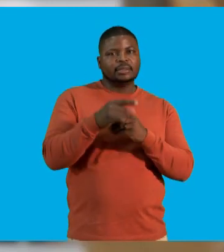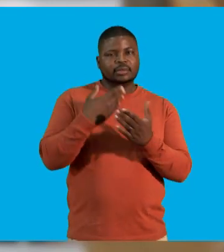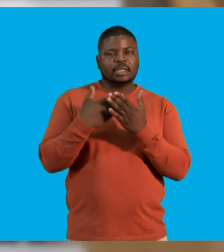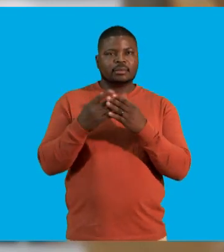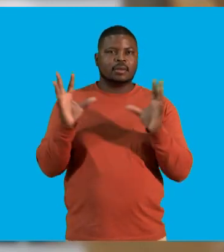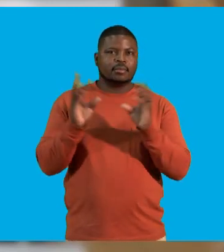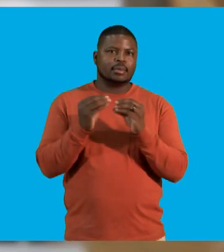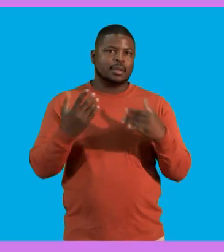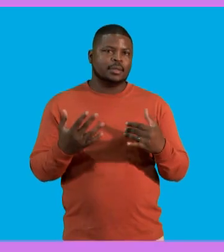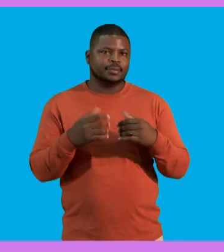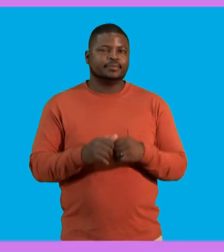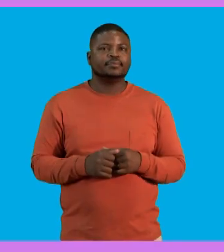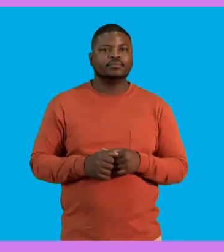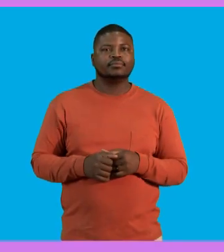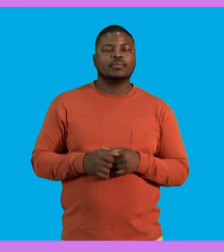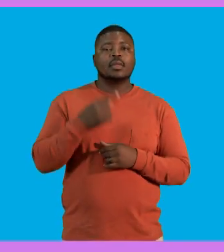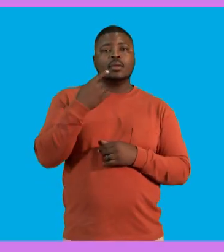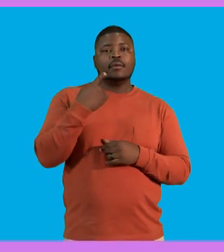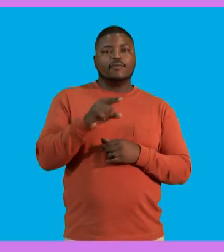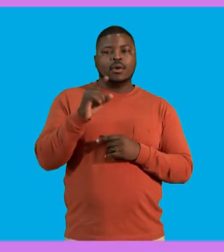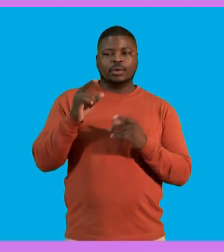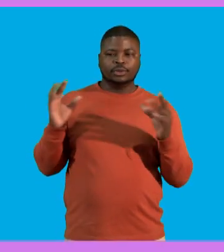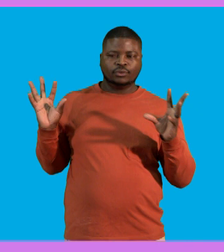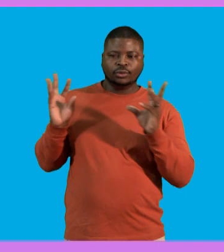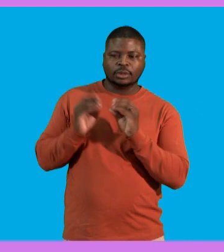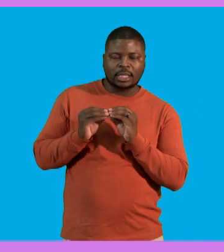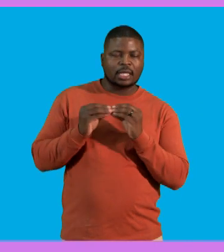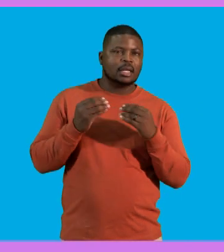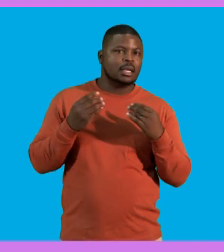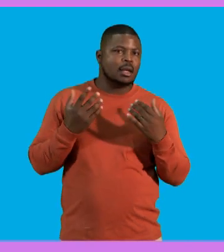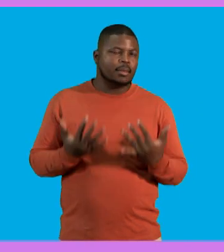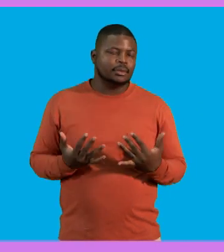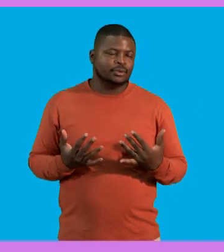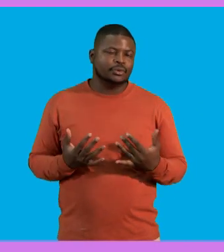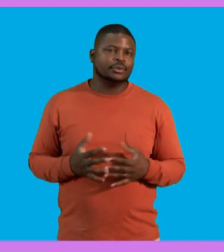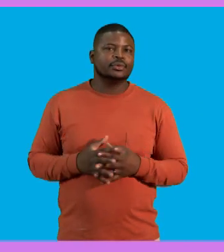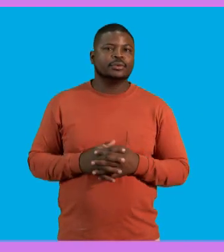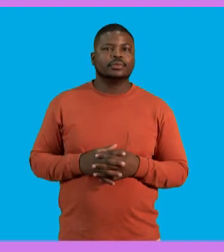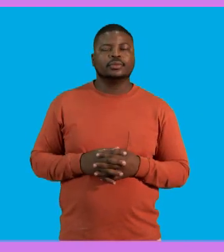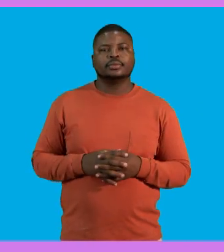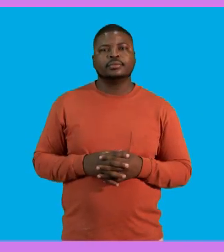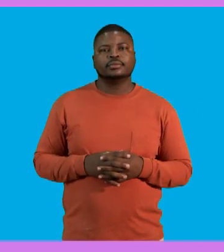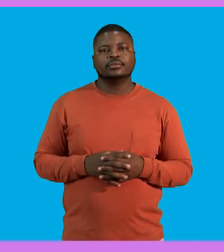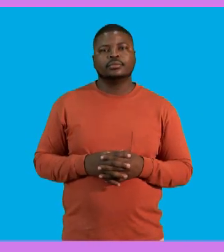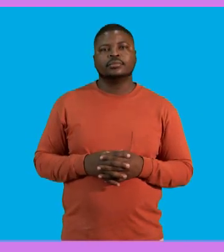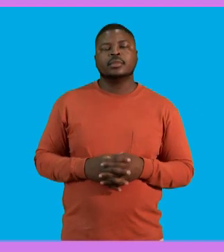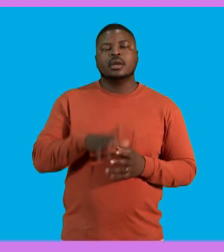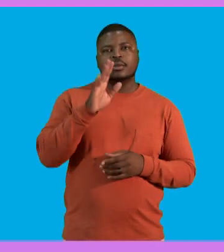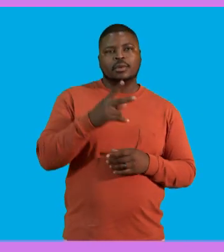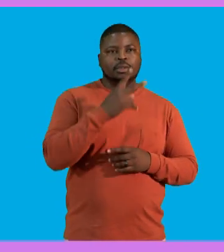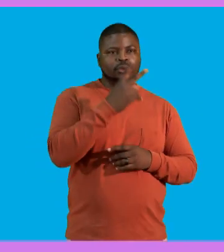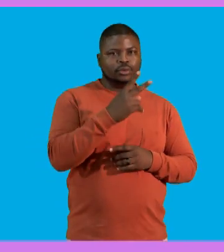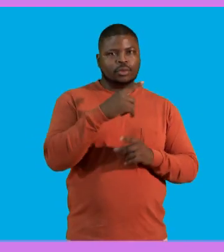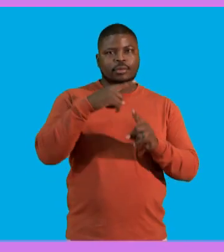total parts. So we say for total parts, we will have